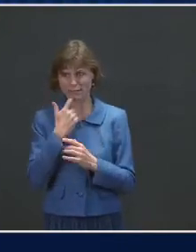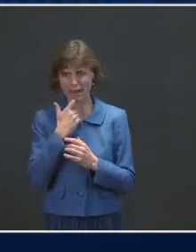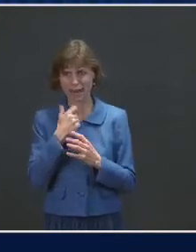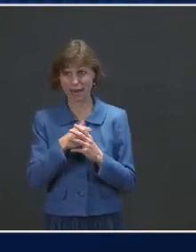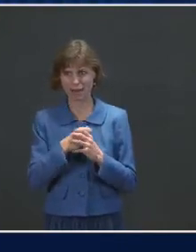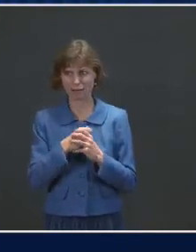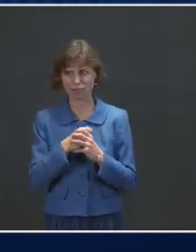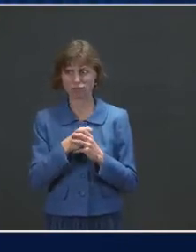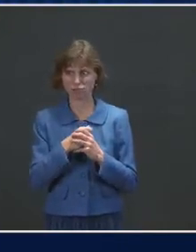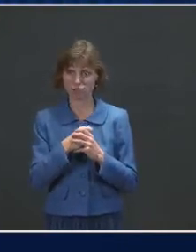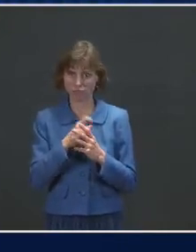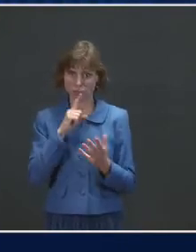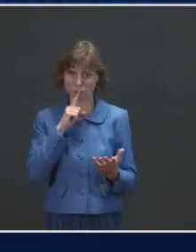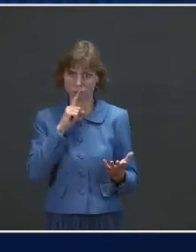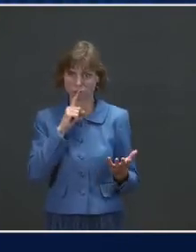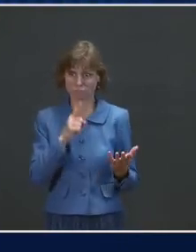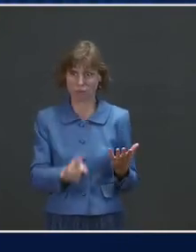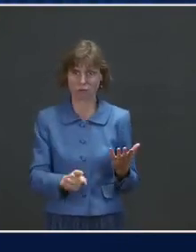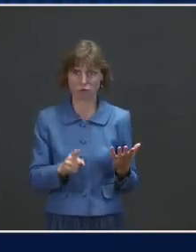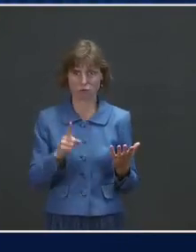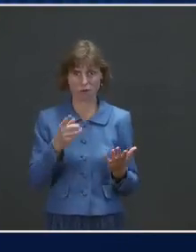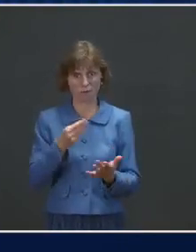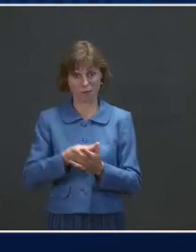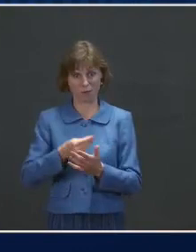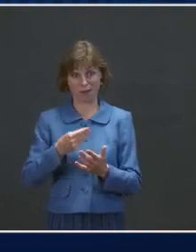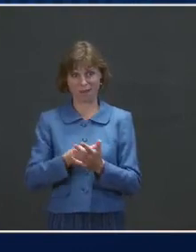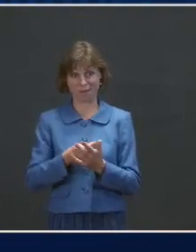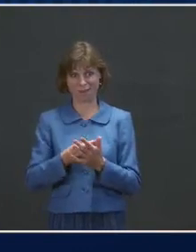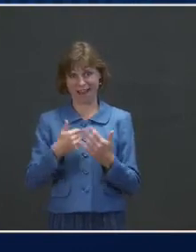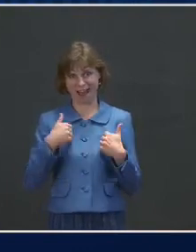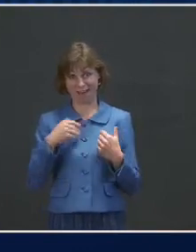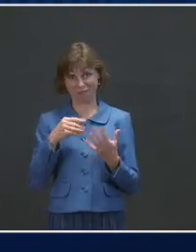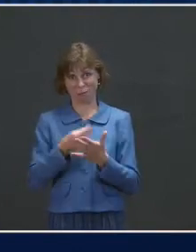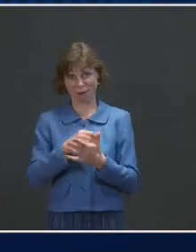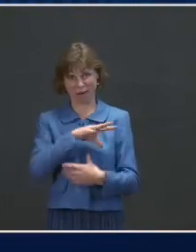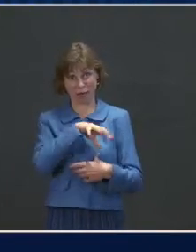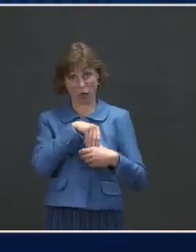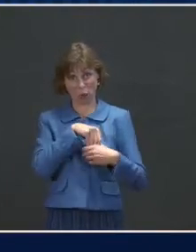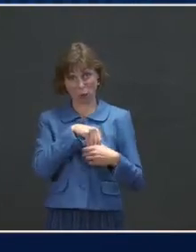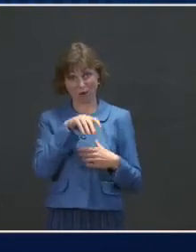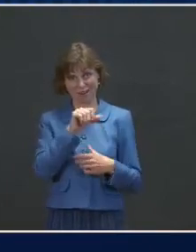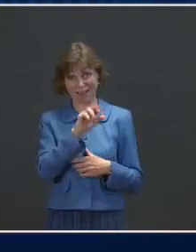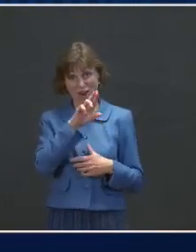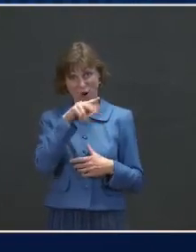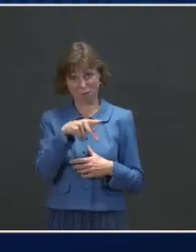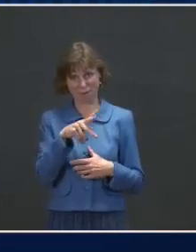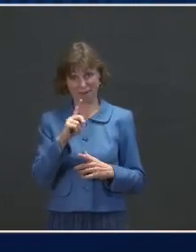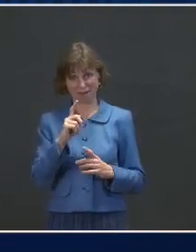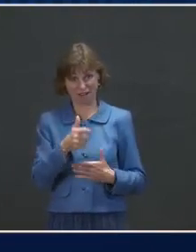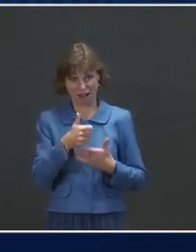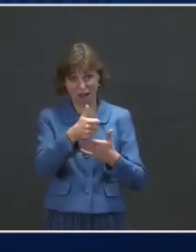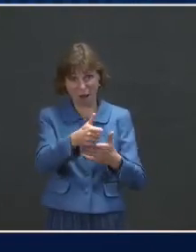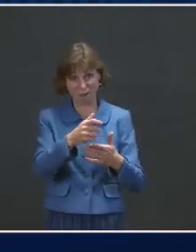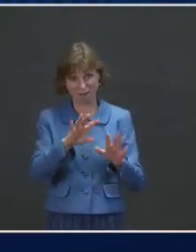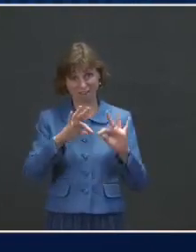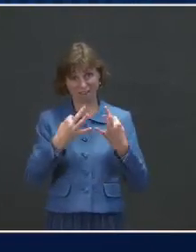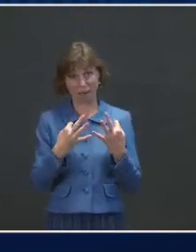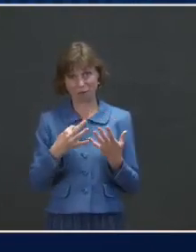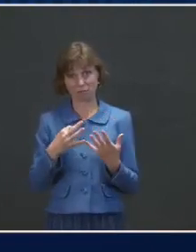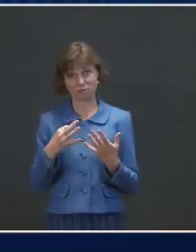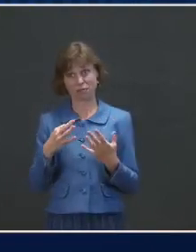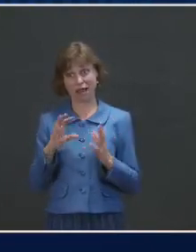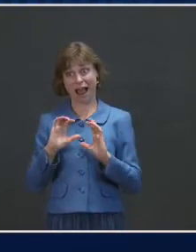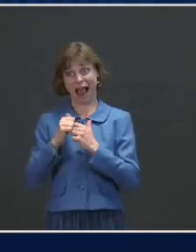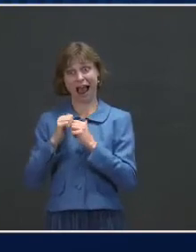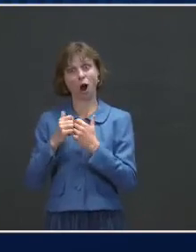is money in the package that helps bring relief to families in the form of a child tax credit. That's something